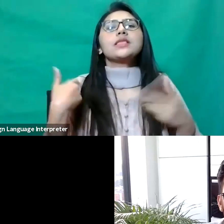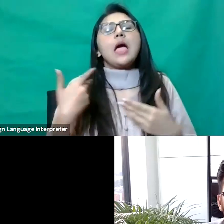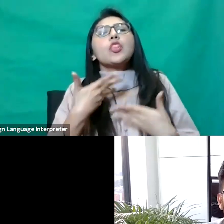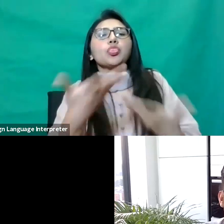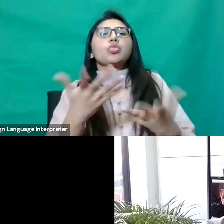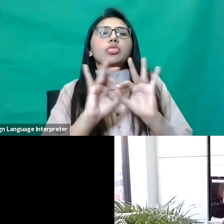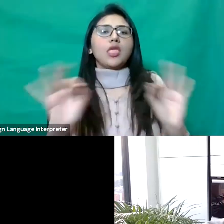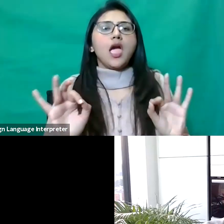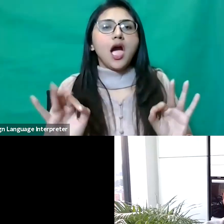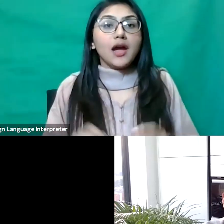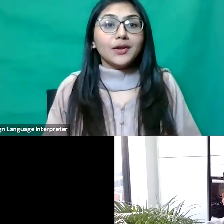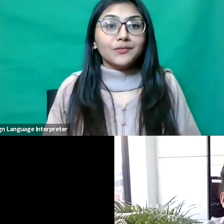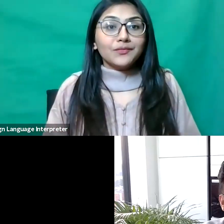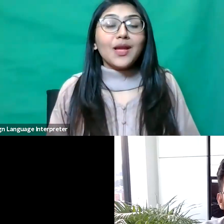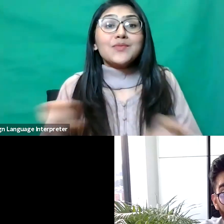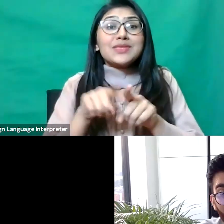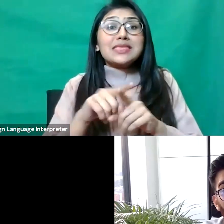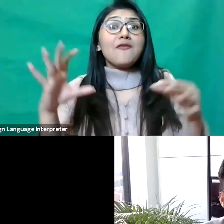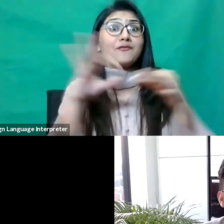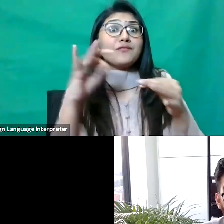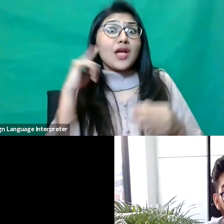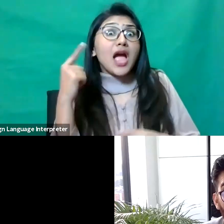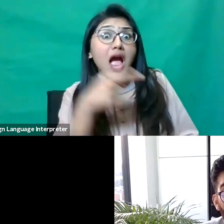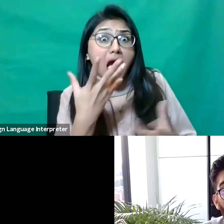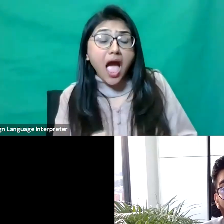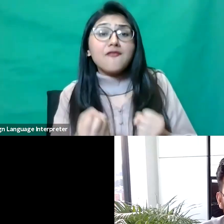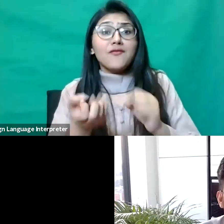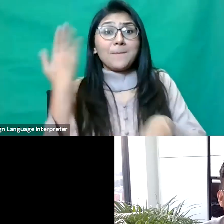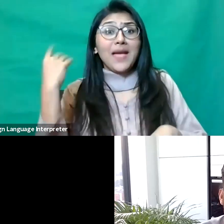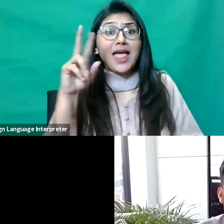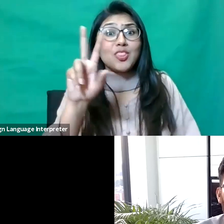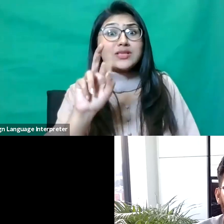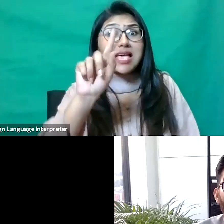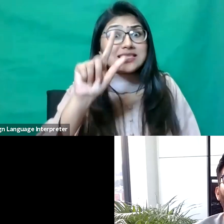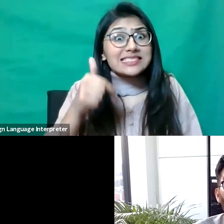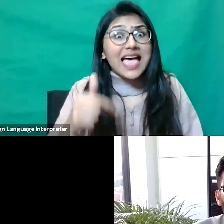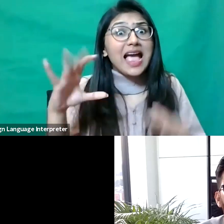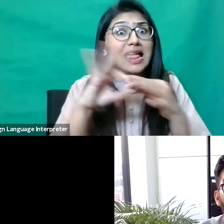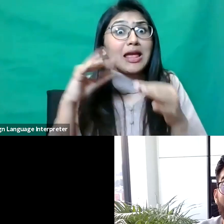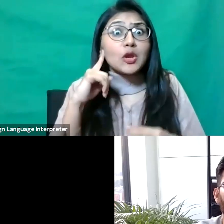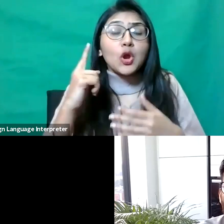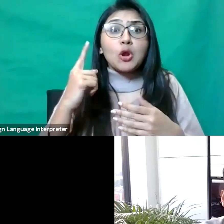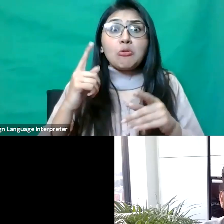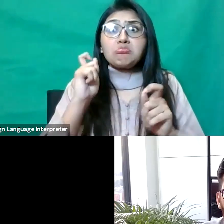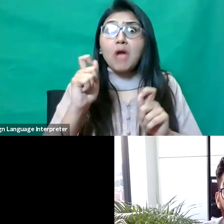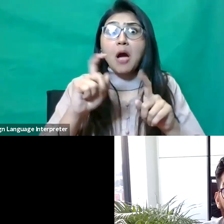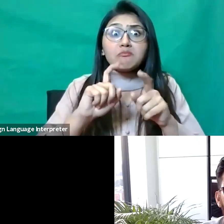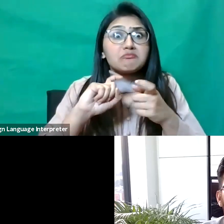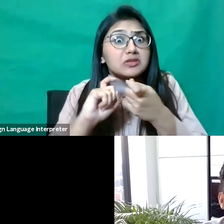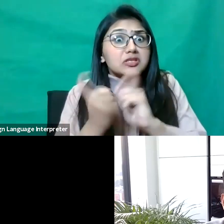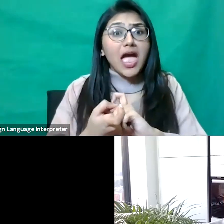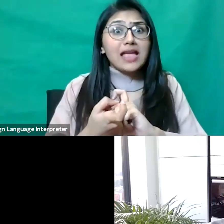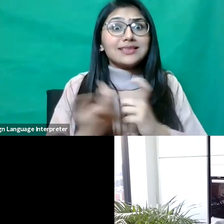really glad that the Connect Here has been launched in 2017, and the Connect Here has been making a huge difference because they have